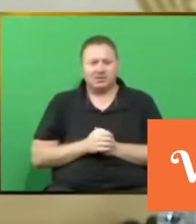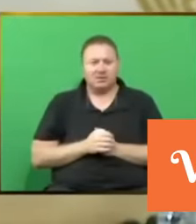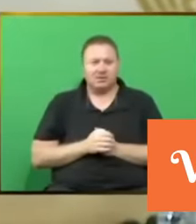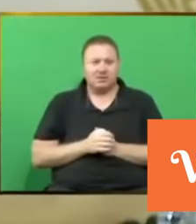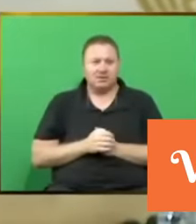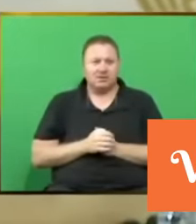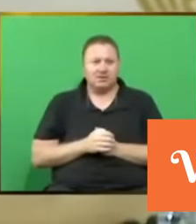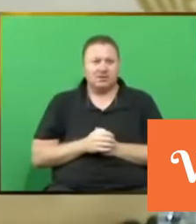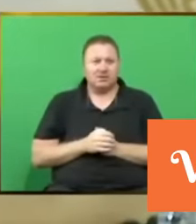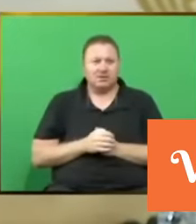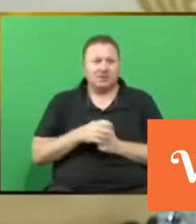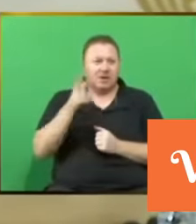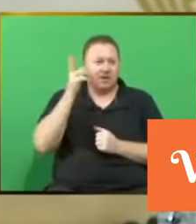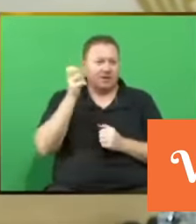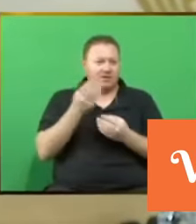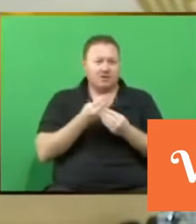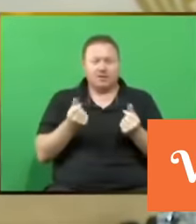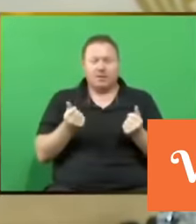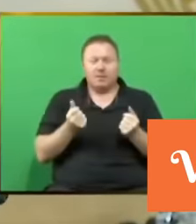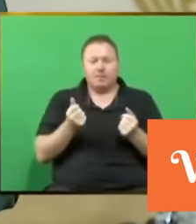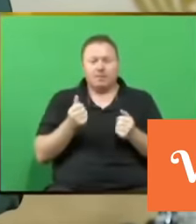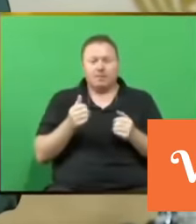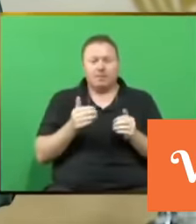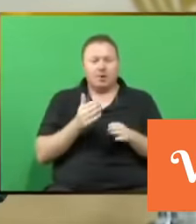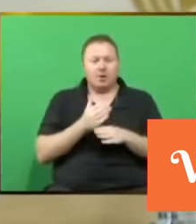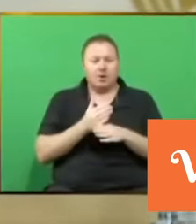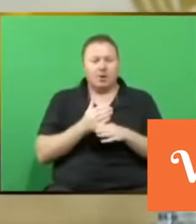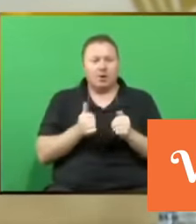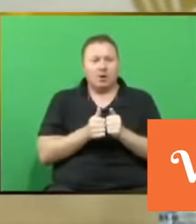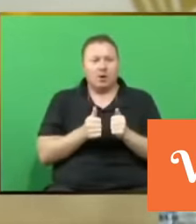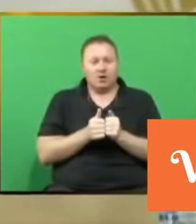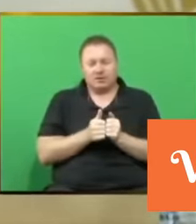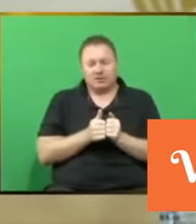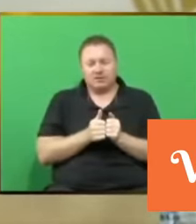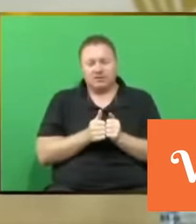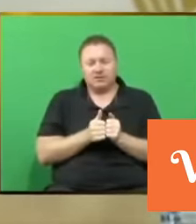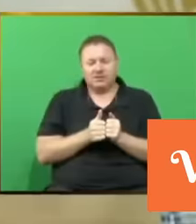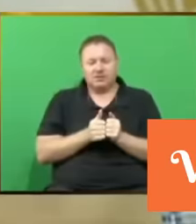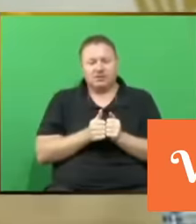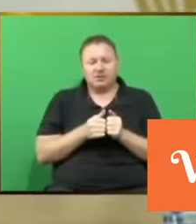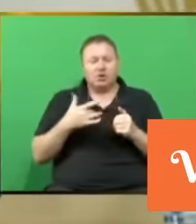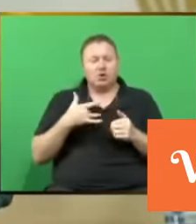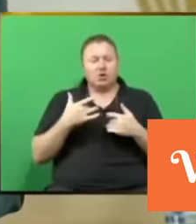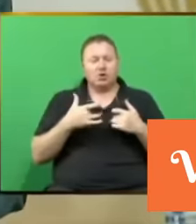I hear some of my colleagues raising concerns about Hamas.